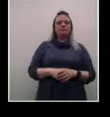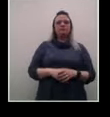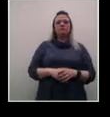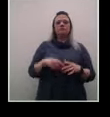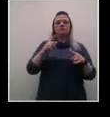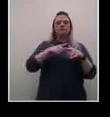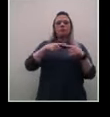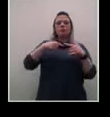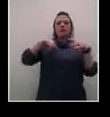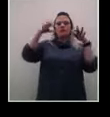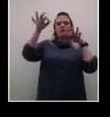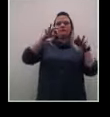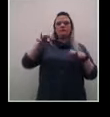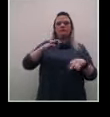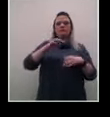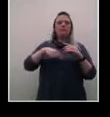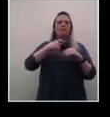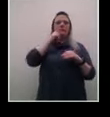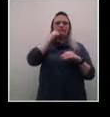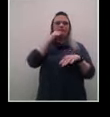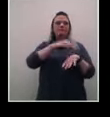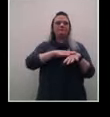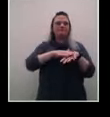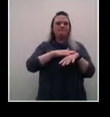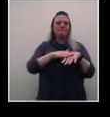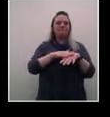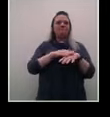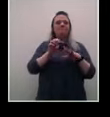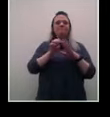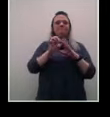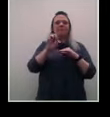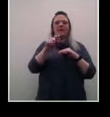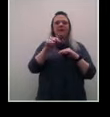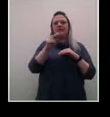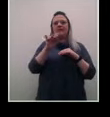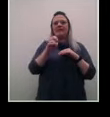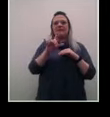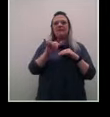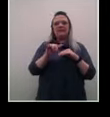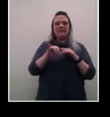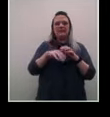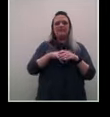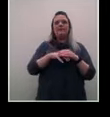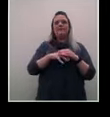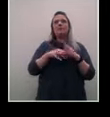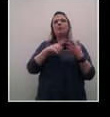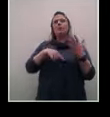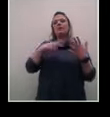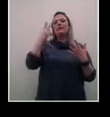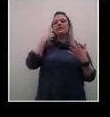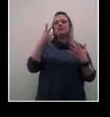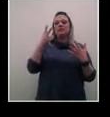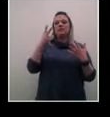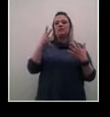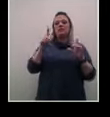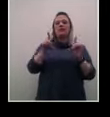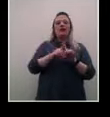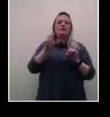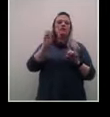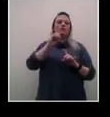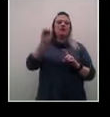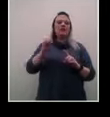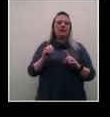breakdown with regards to the ethnicity, race. Once again, what we're seeing is as a percentage